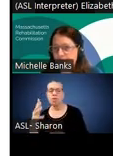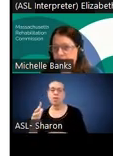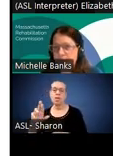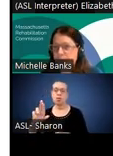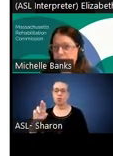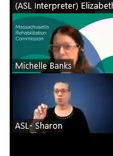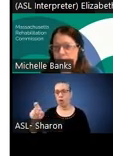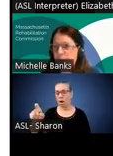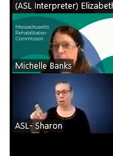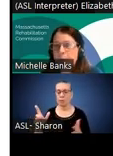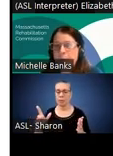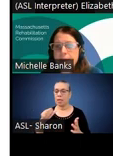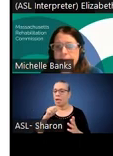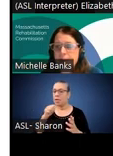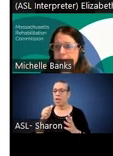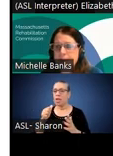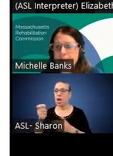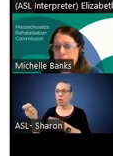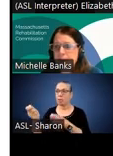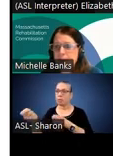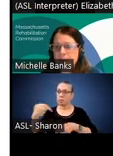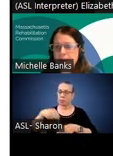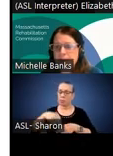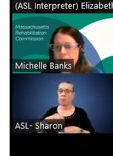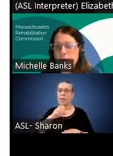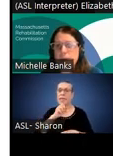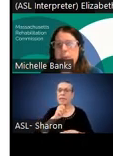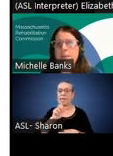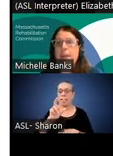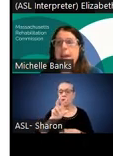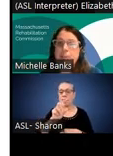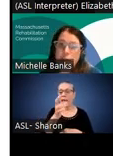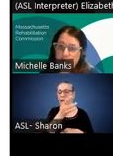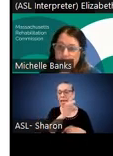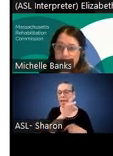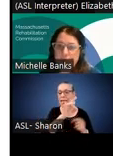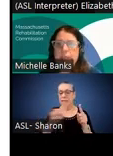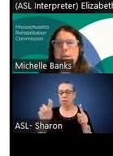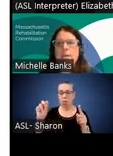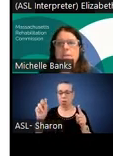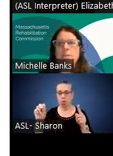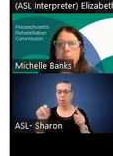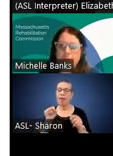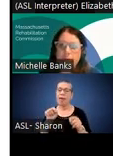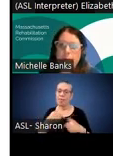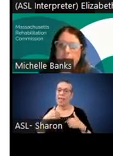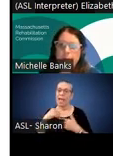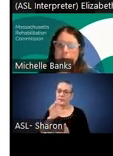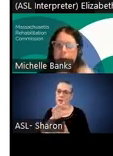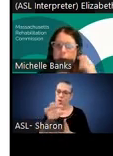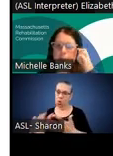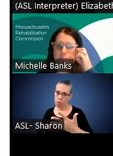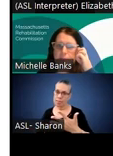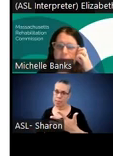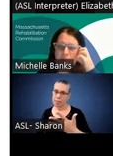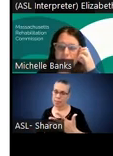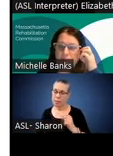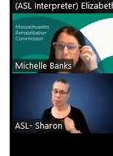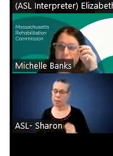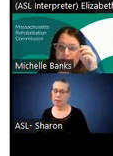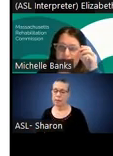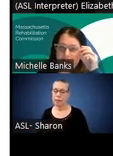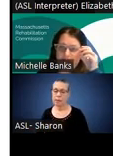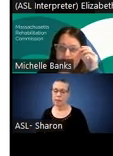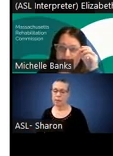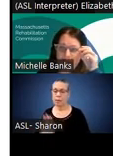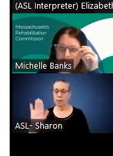automatically diverted into our program because they're 18 to 30 years old. They have a choice. So it's important Michelle,